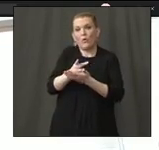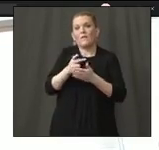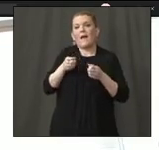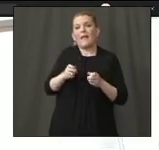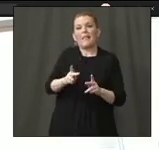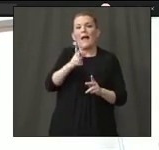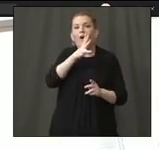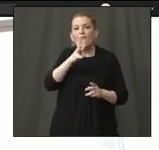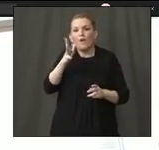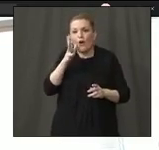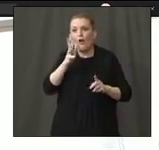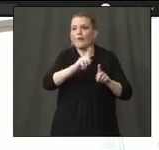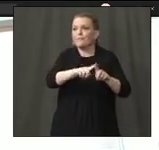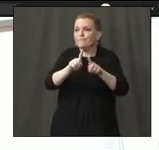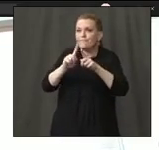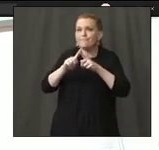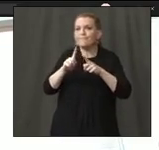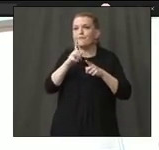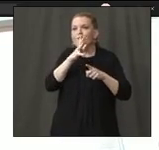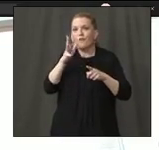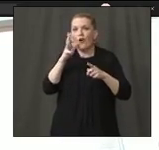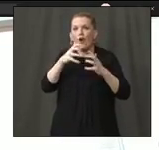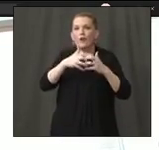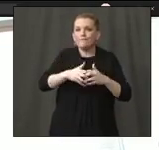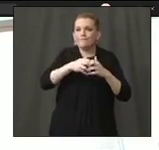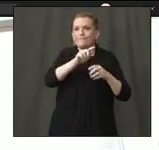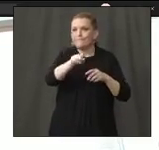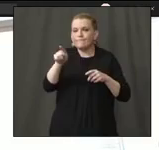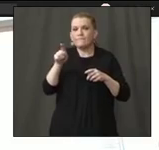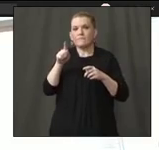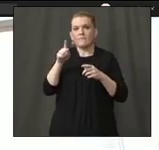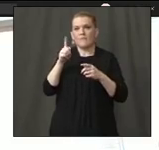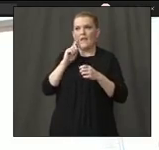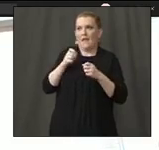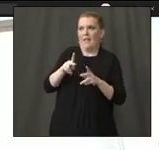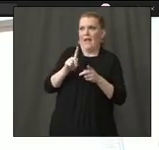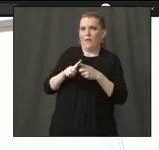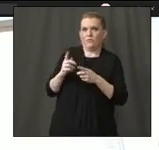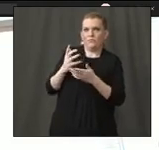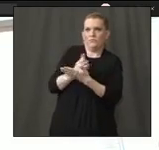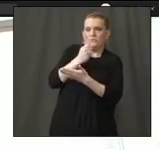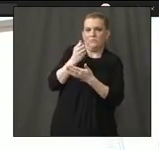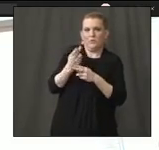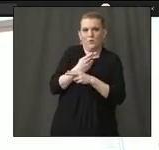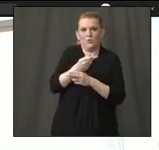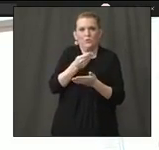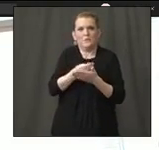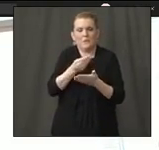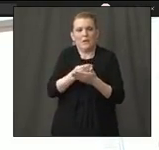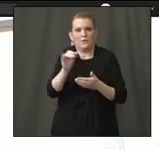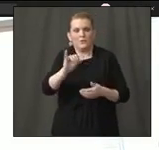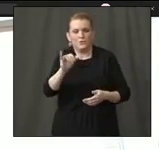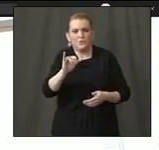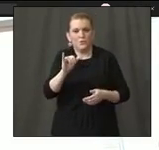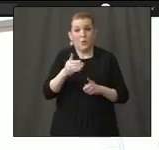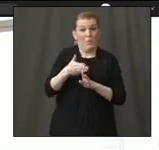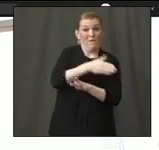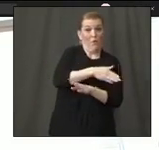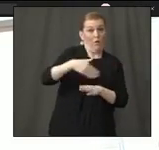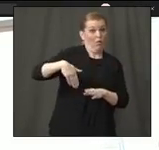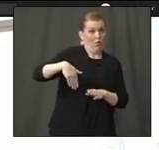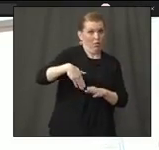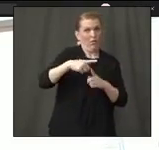the economic injury disaster loans, which they were not previously. So in the first round, as the